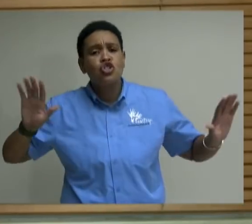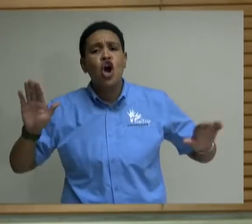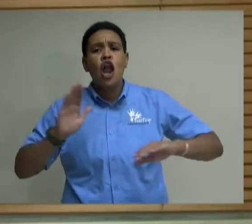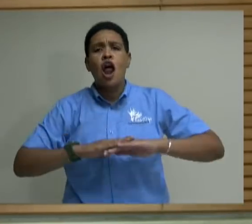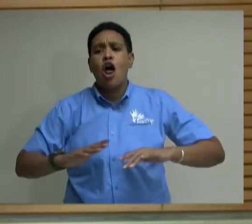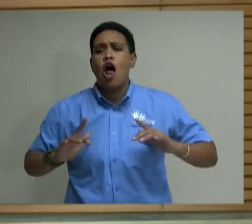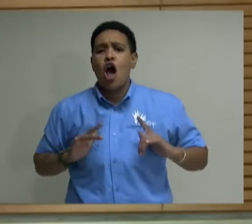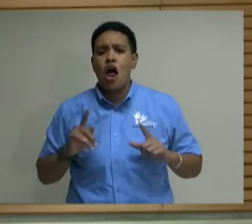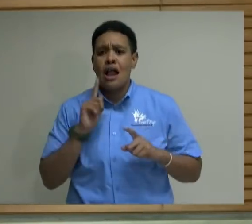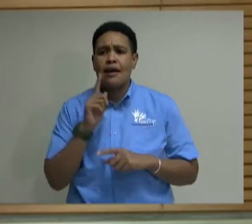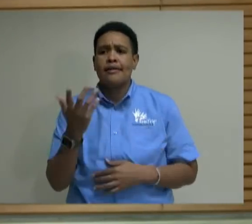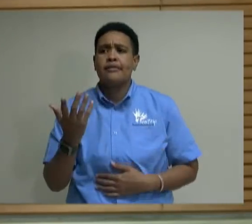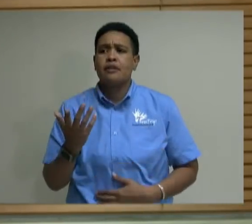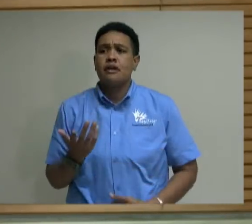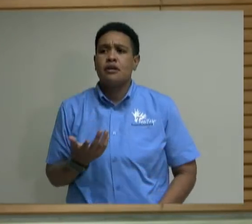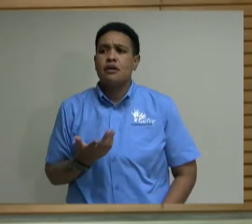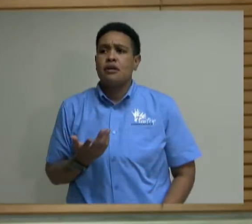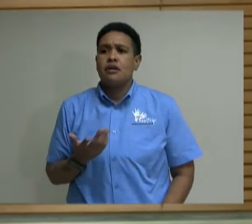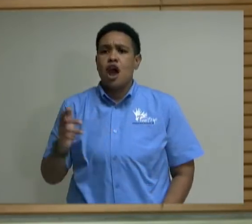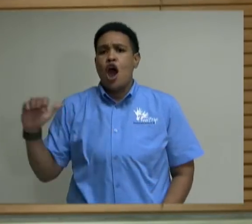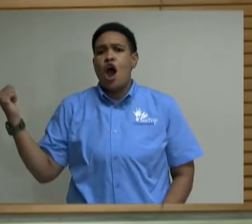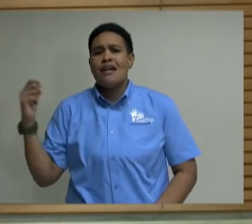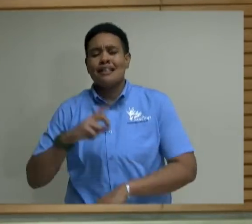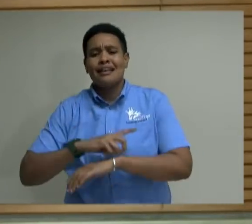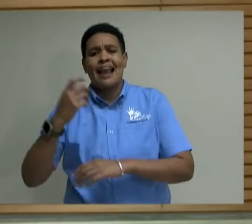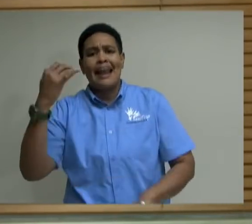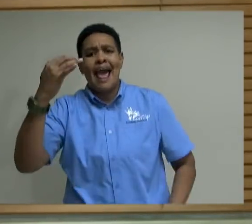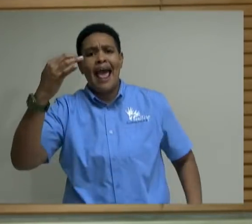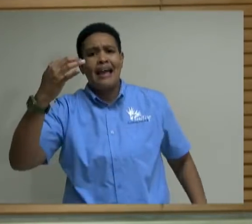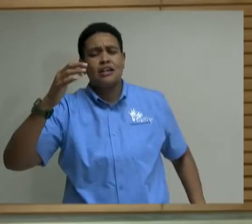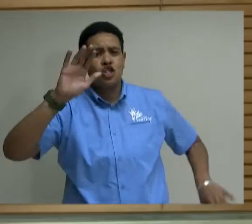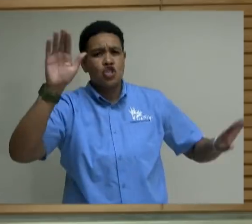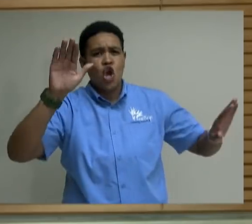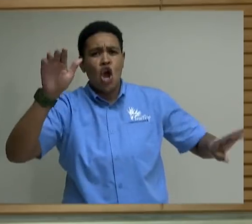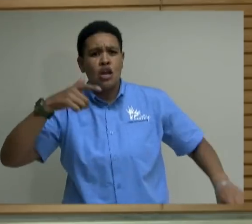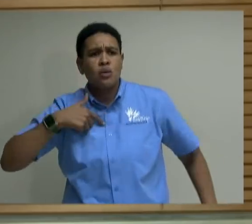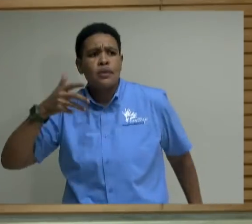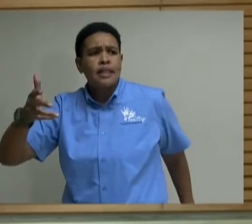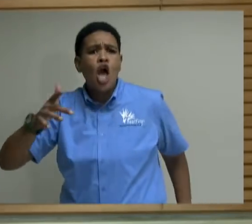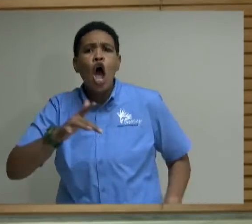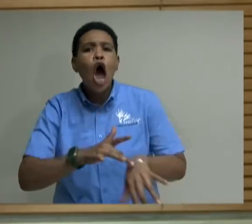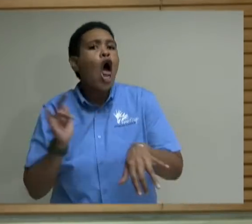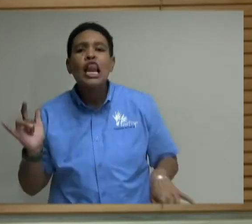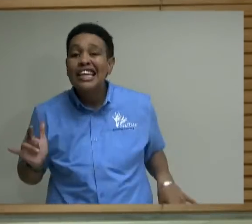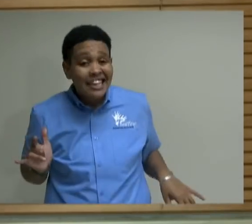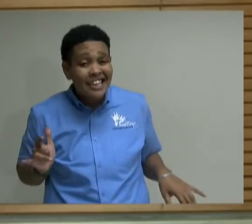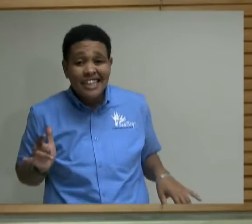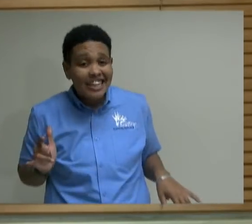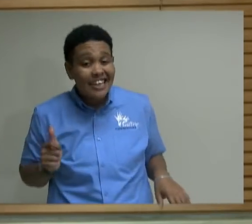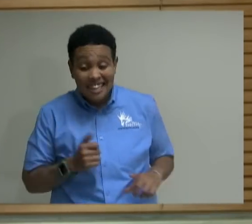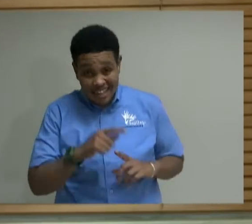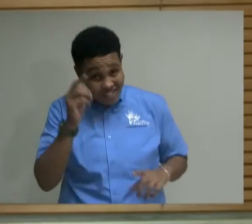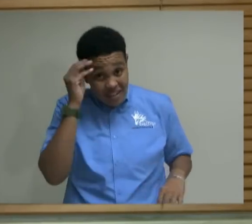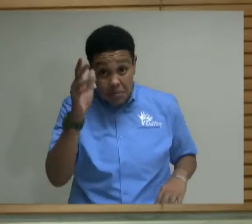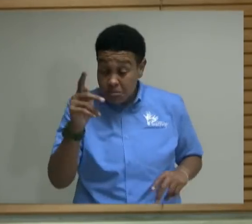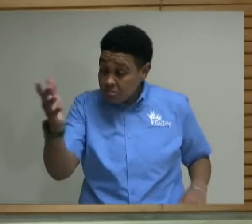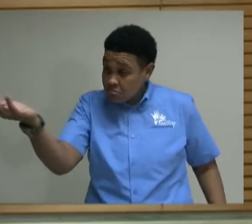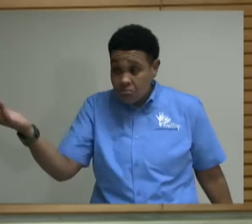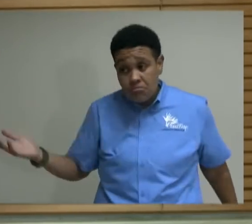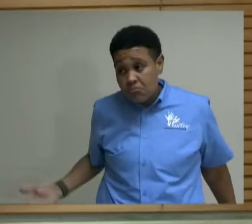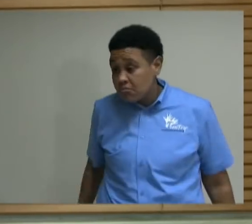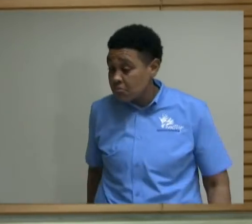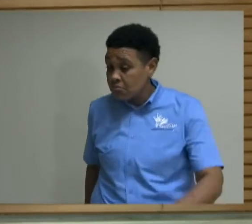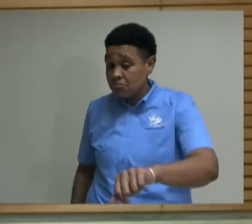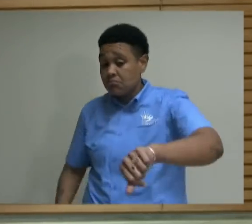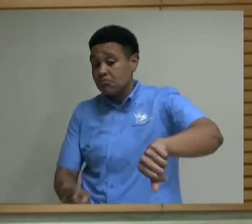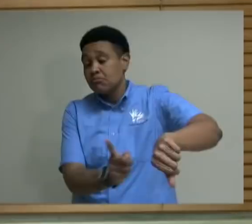the other day, the 19th, we were out there early and letting persons know that